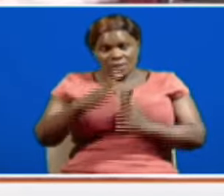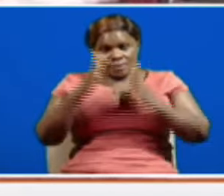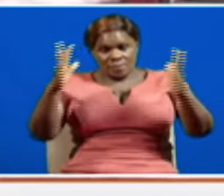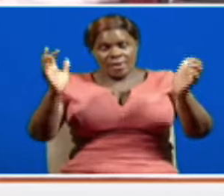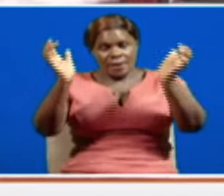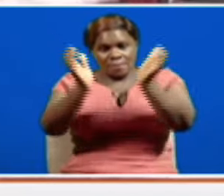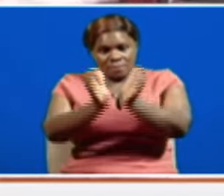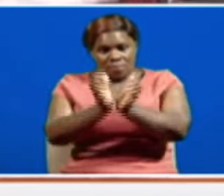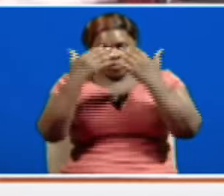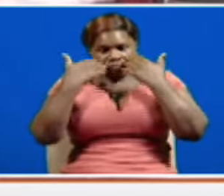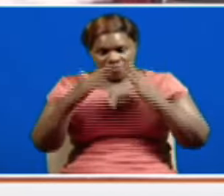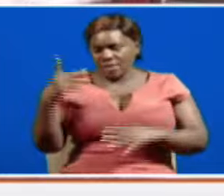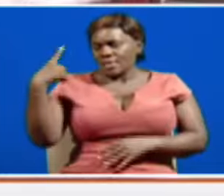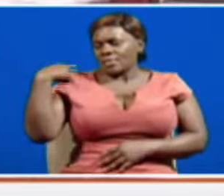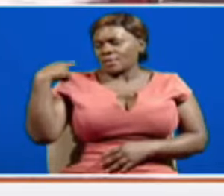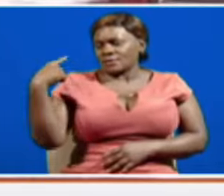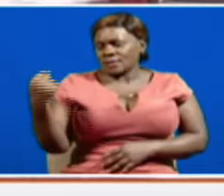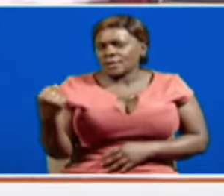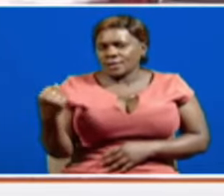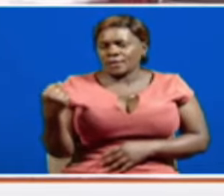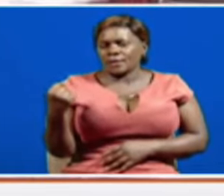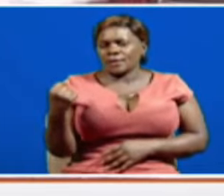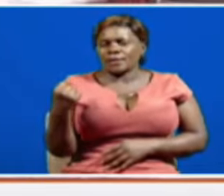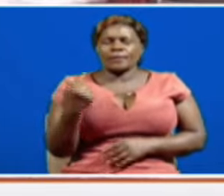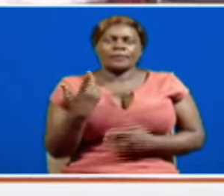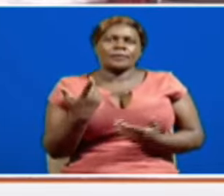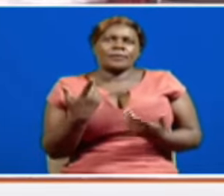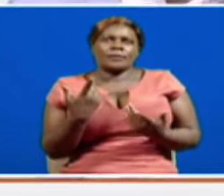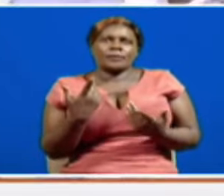in custody. By yesterday, there were about